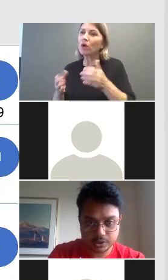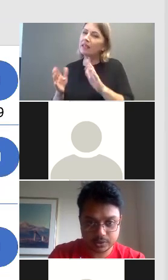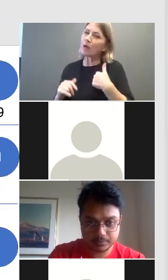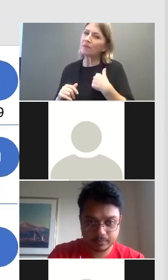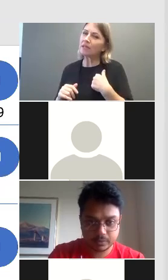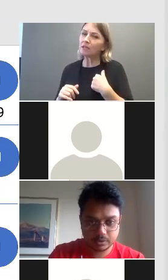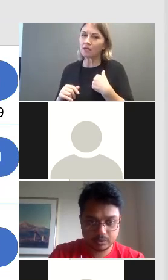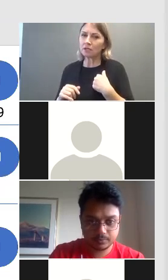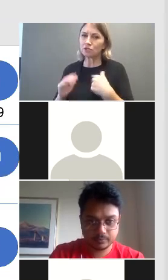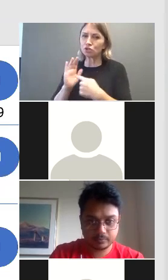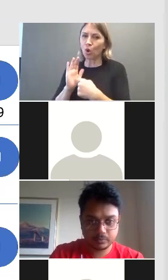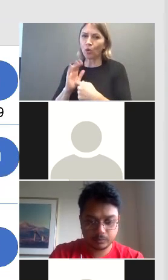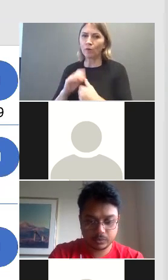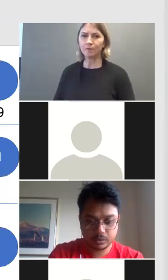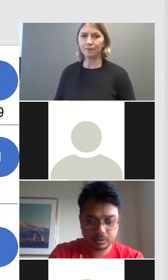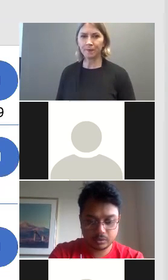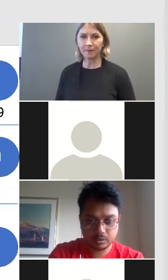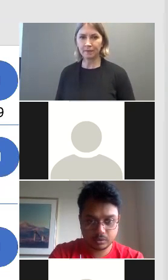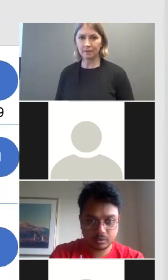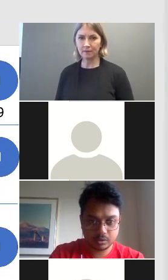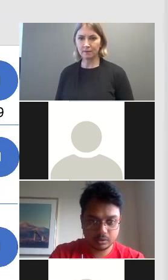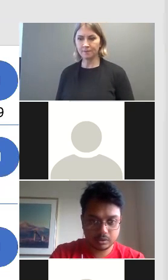as positions.